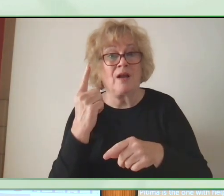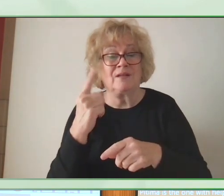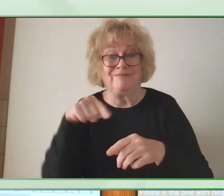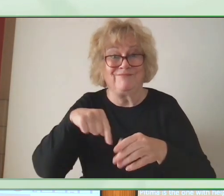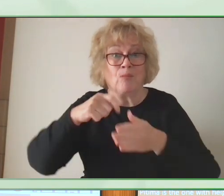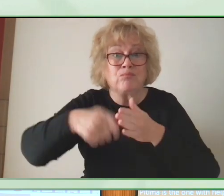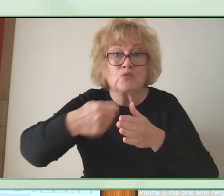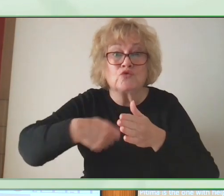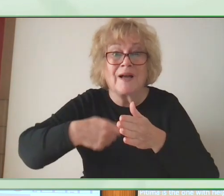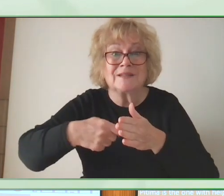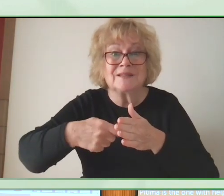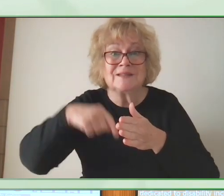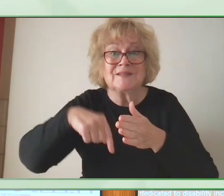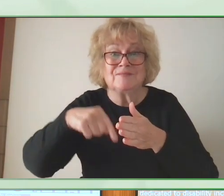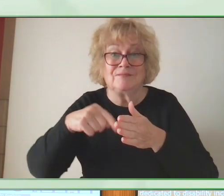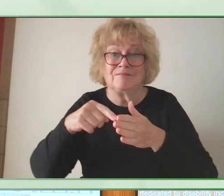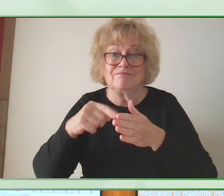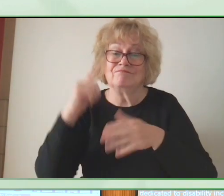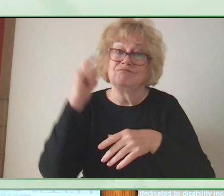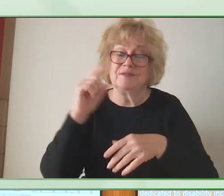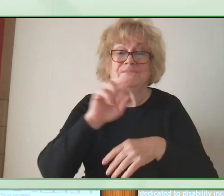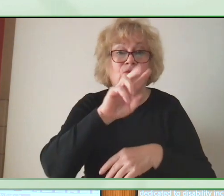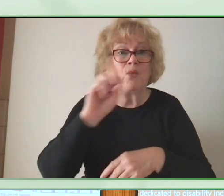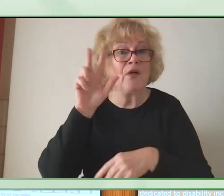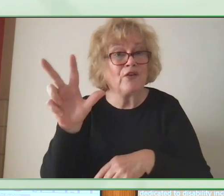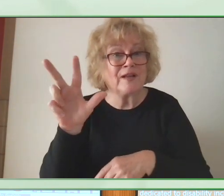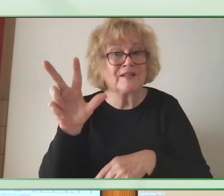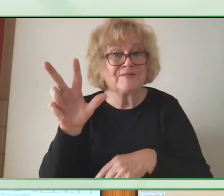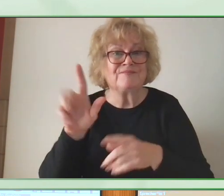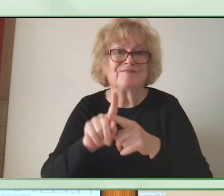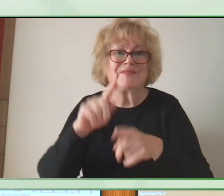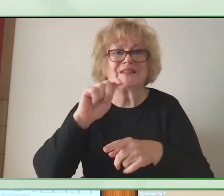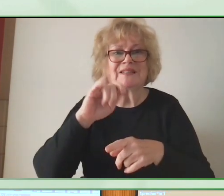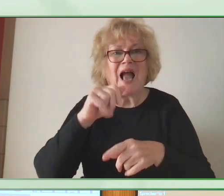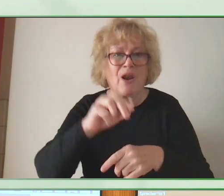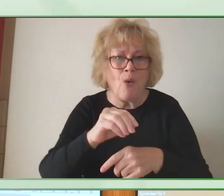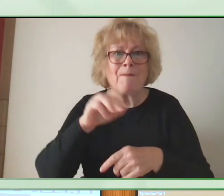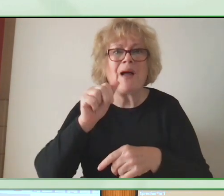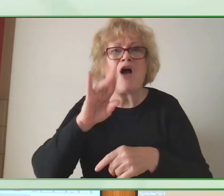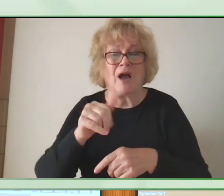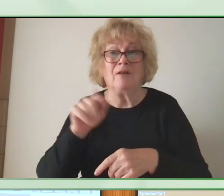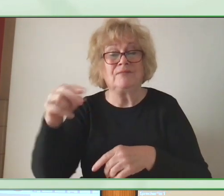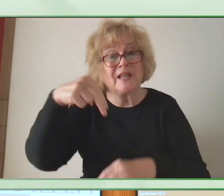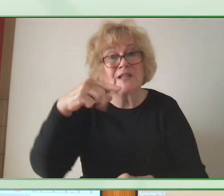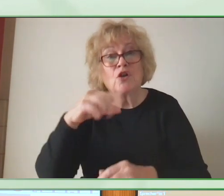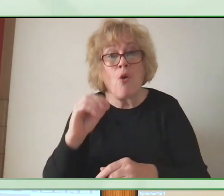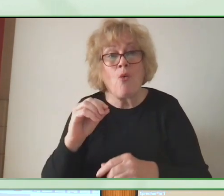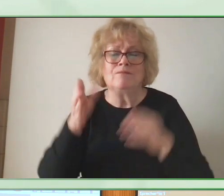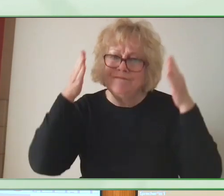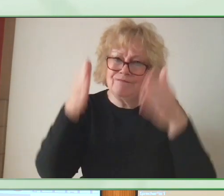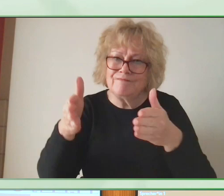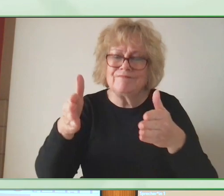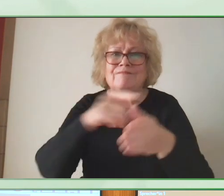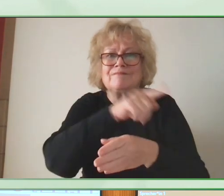The socio-economic empowerment of women with disabilities projects aligns with HDZ 4, 8, and 10, as well as